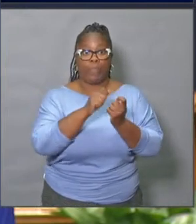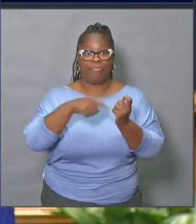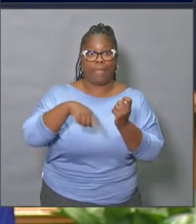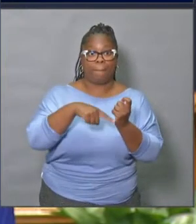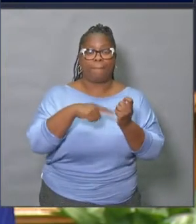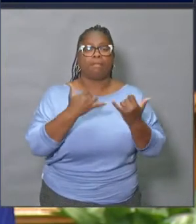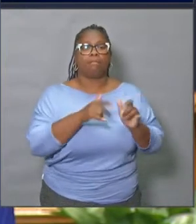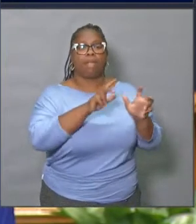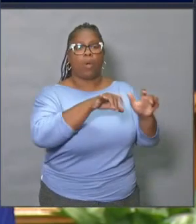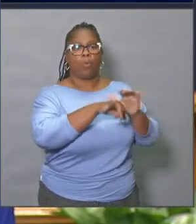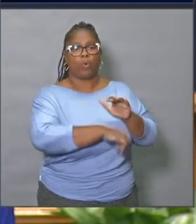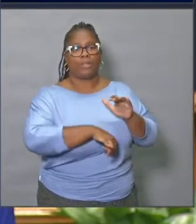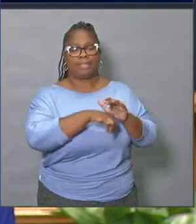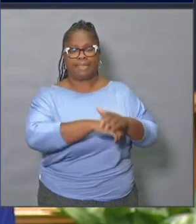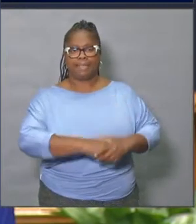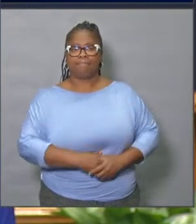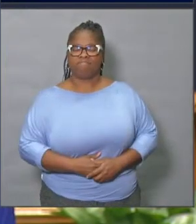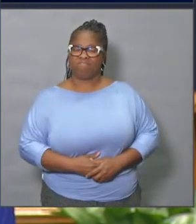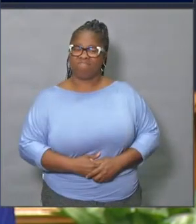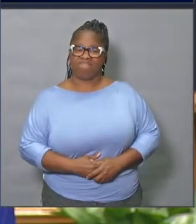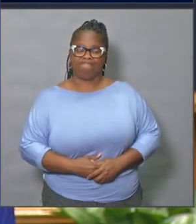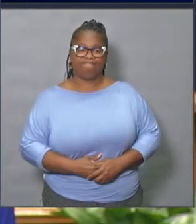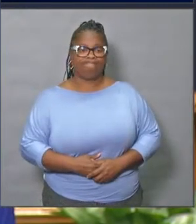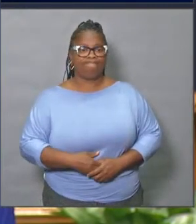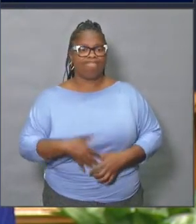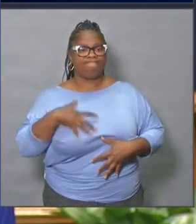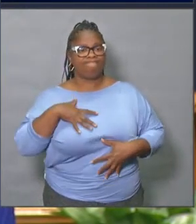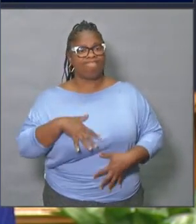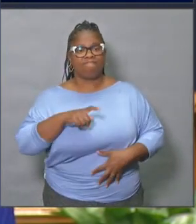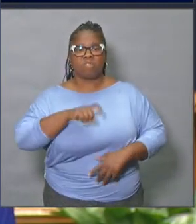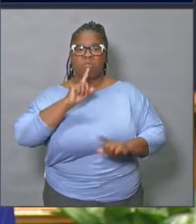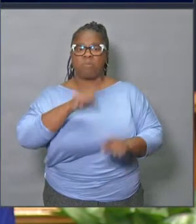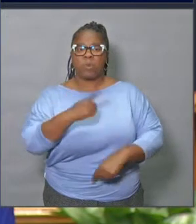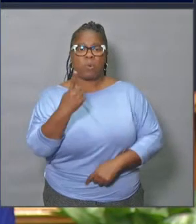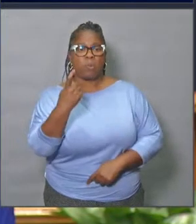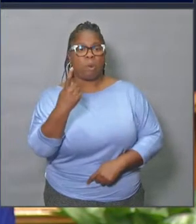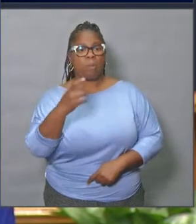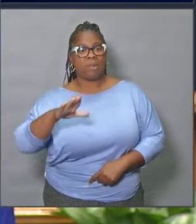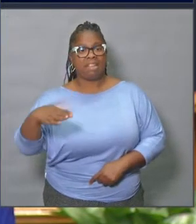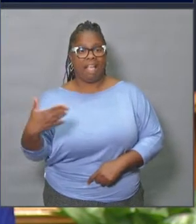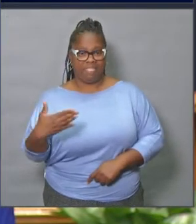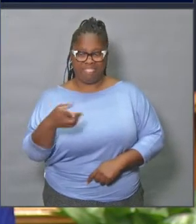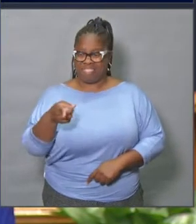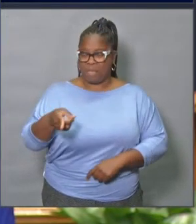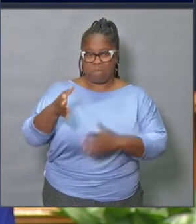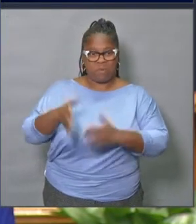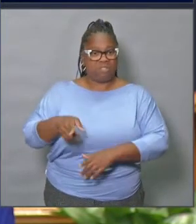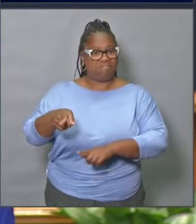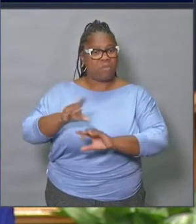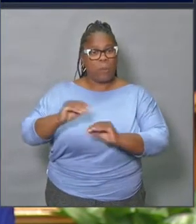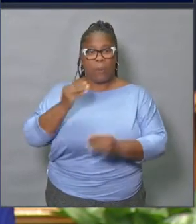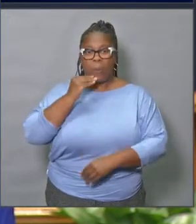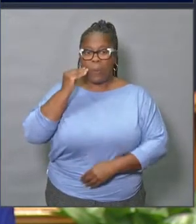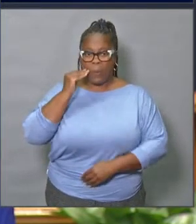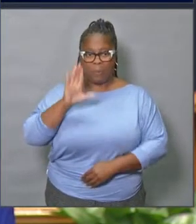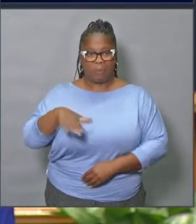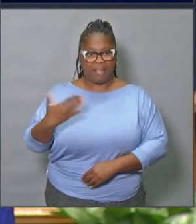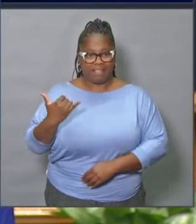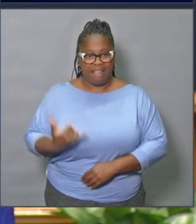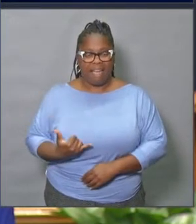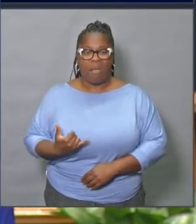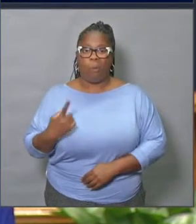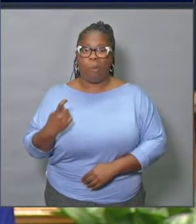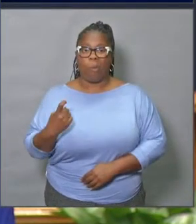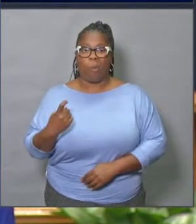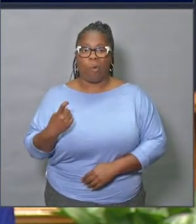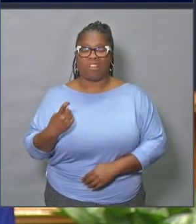quarantined. I am sad to report an additional death of a person who is experiencing homelessness, and this does bring the total